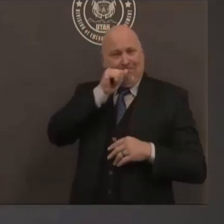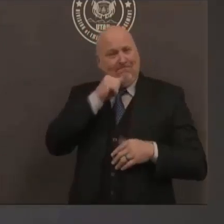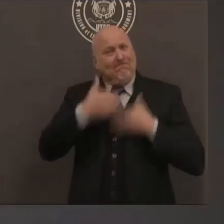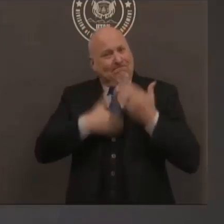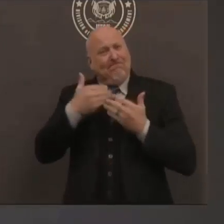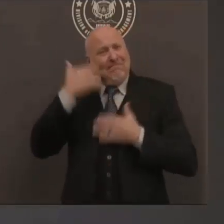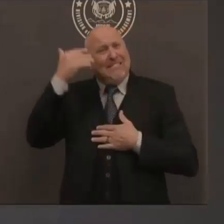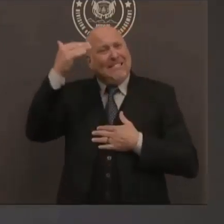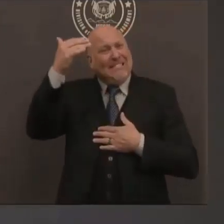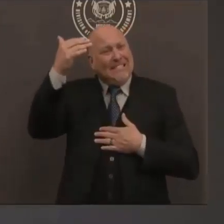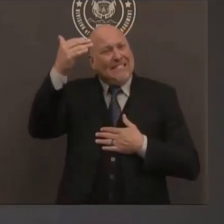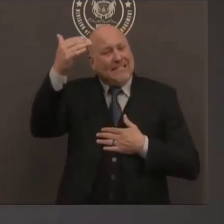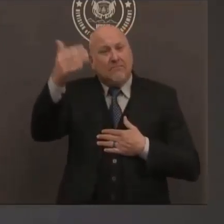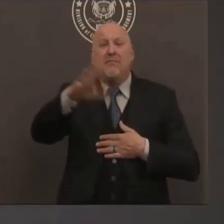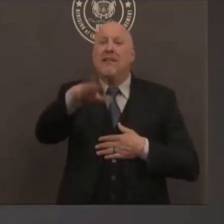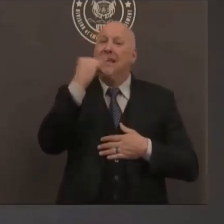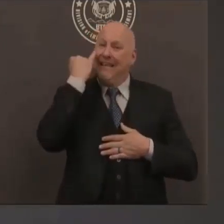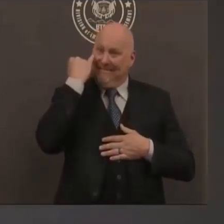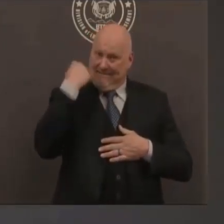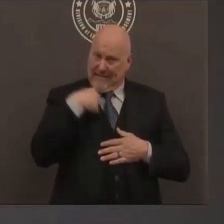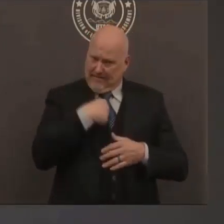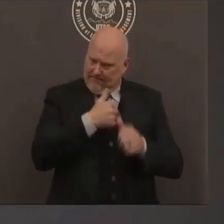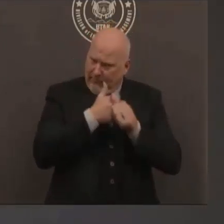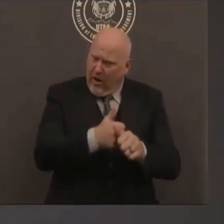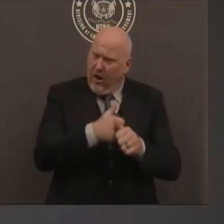habits, and follow this routine, we'll get there quicker.